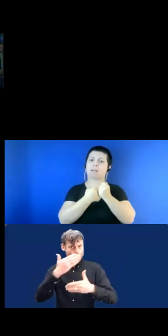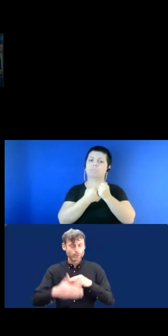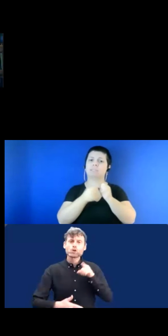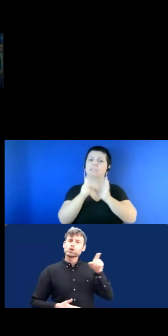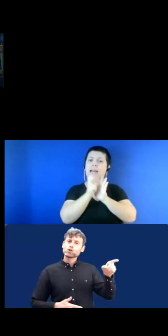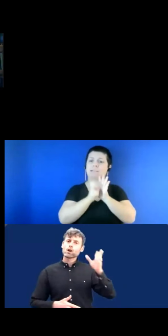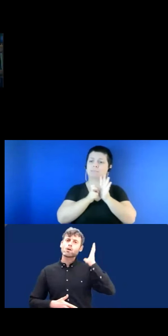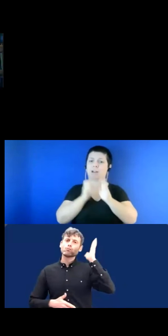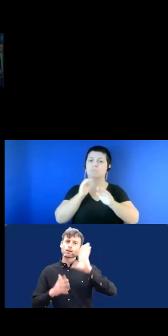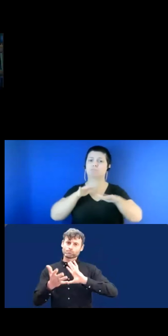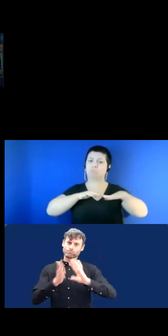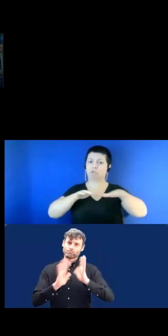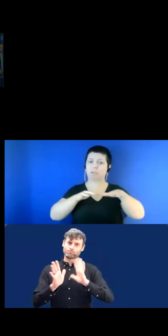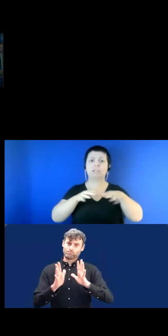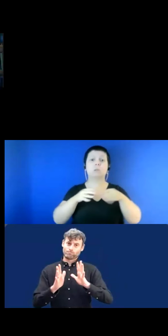language.